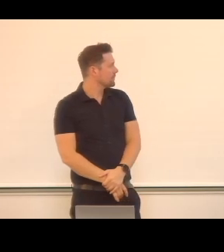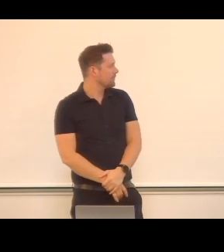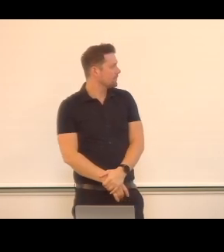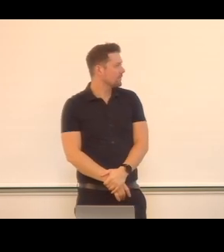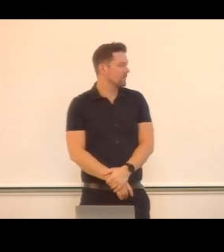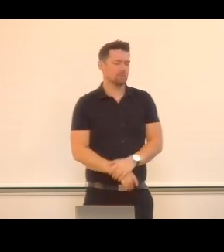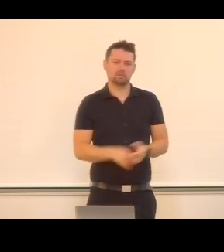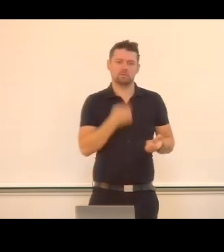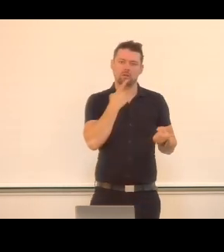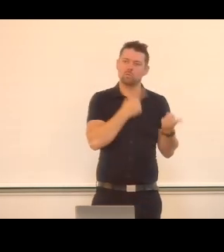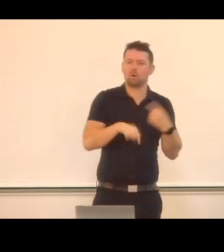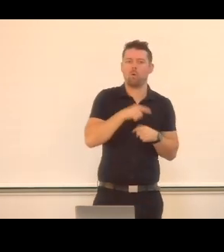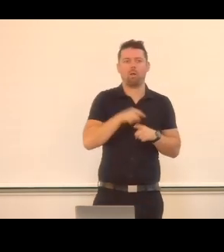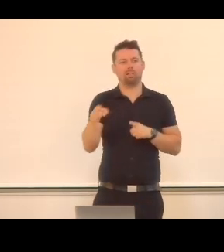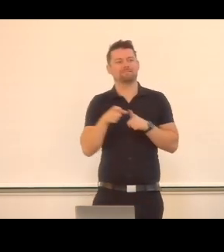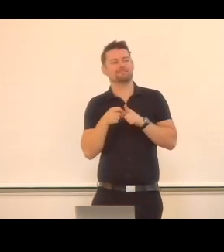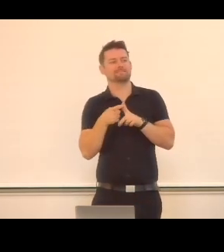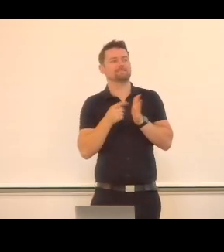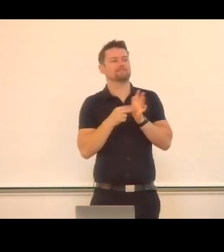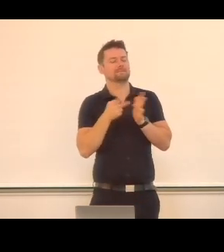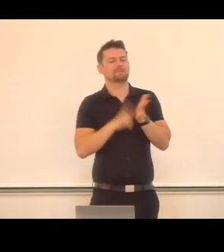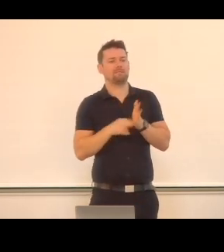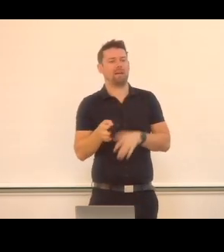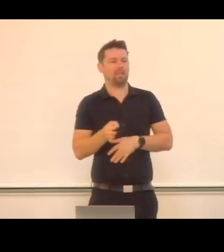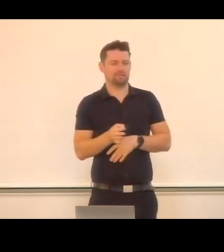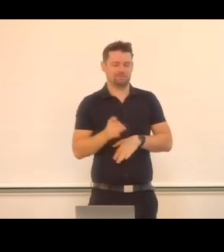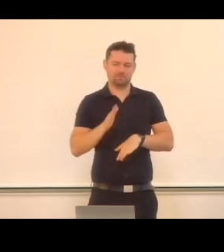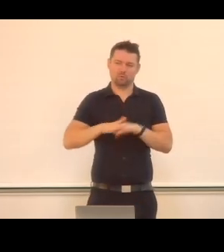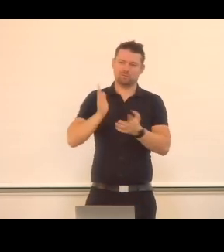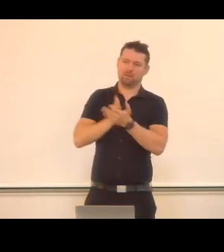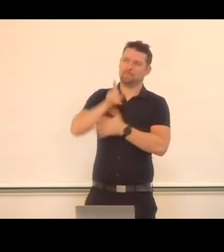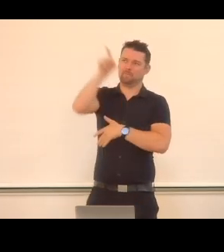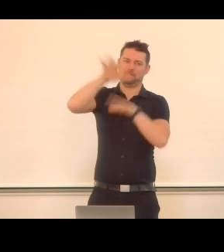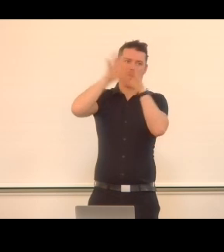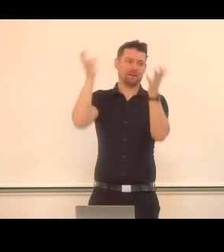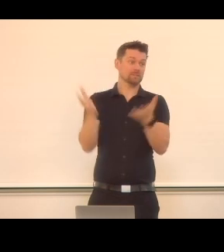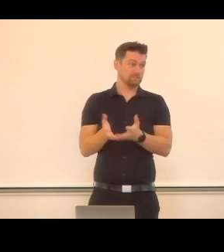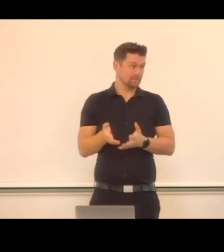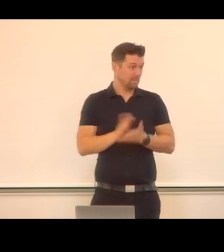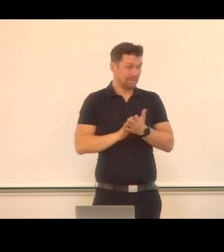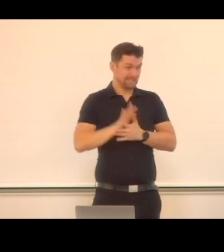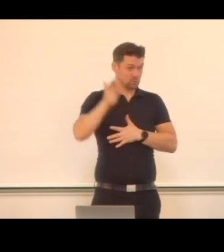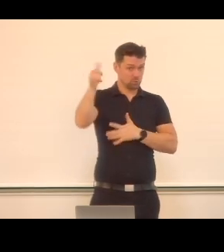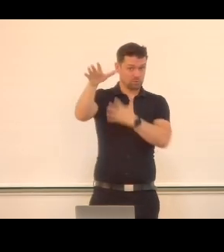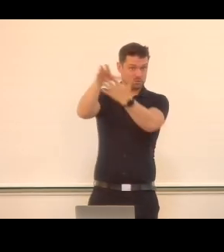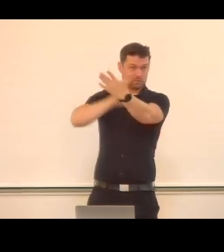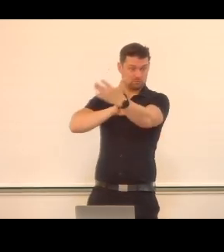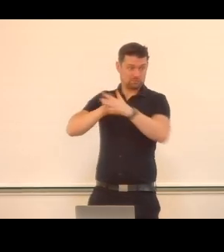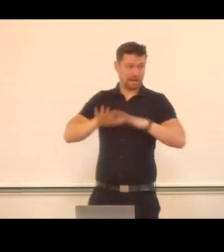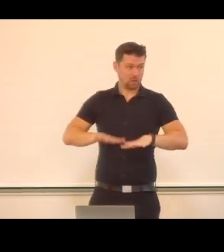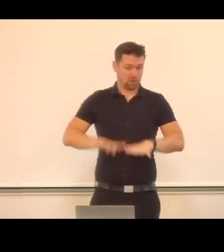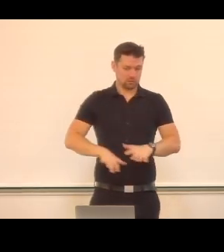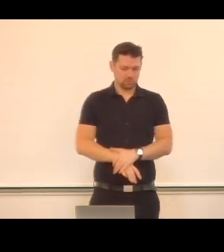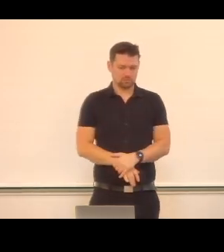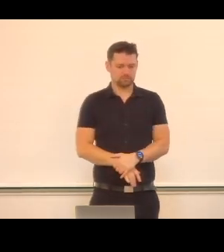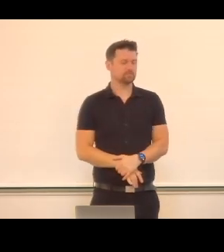all on Devon Island and not on Mars, which I think really just speaks to the fact that it's a really good Analogue. So